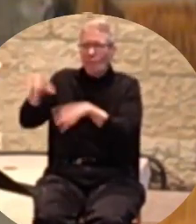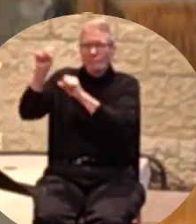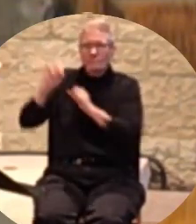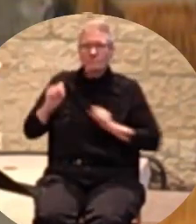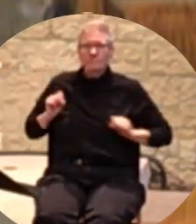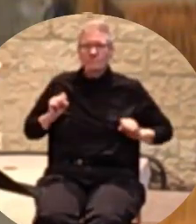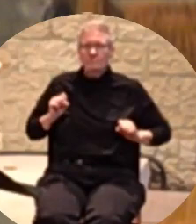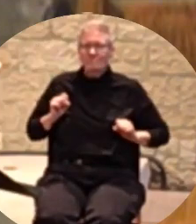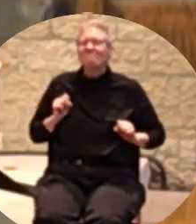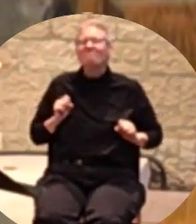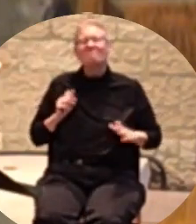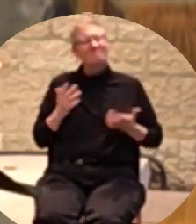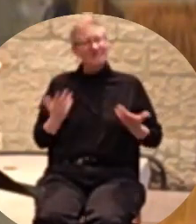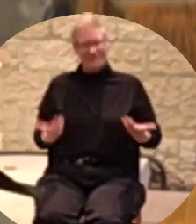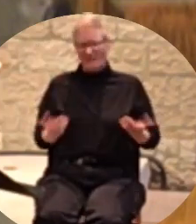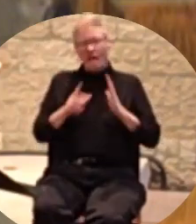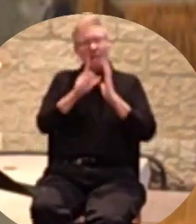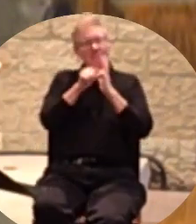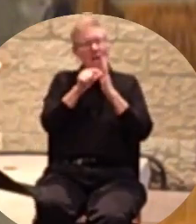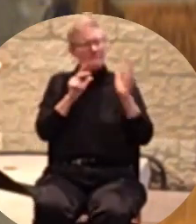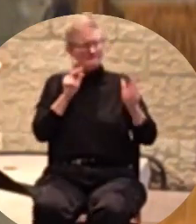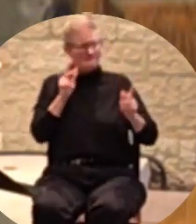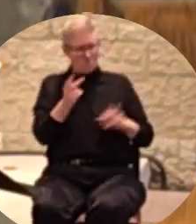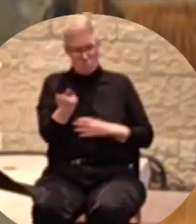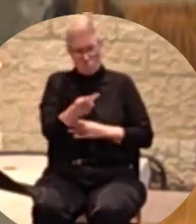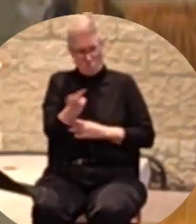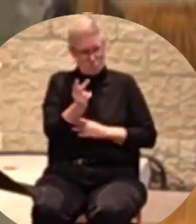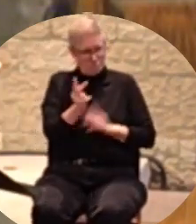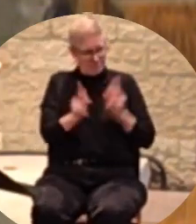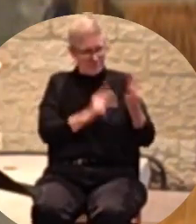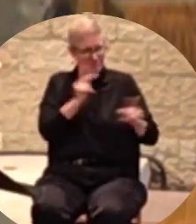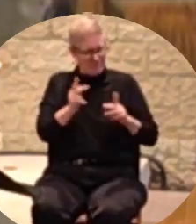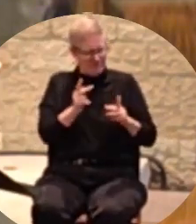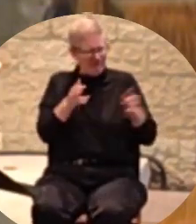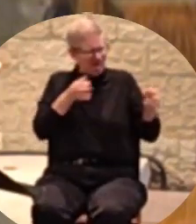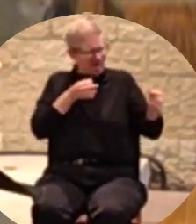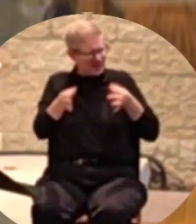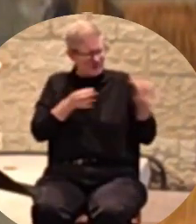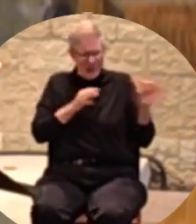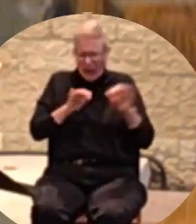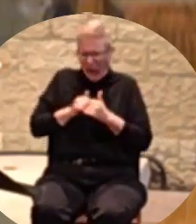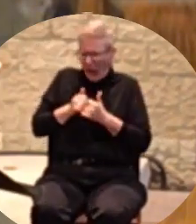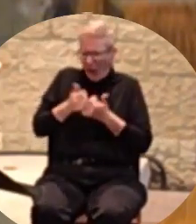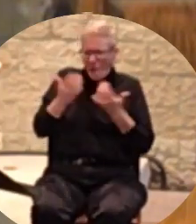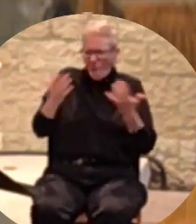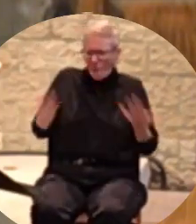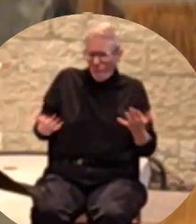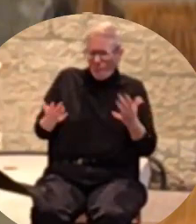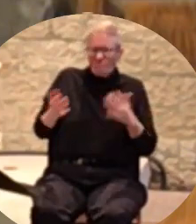risen Christ became a living presence to them in the fellowship of breaking bread.